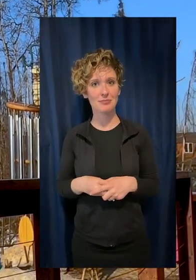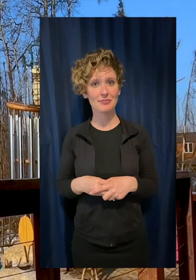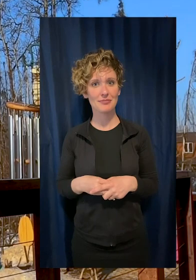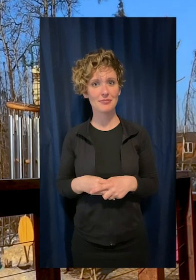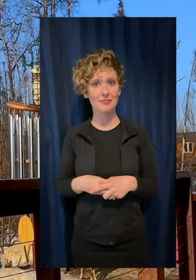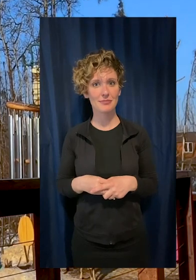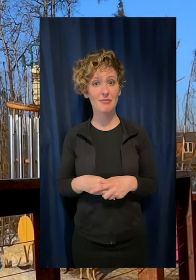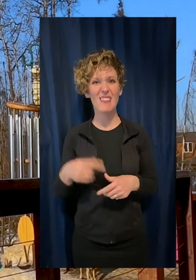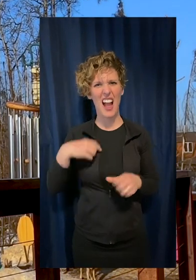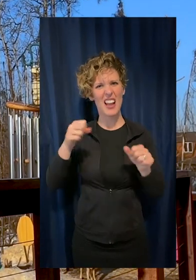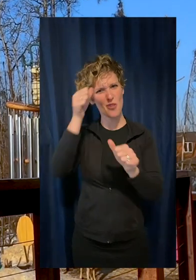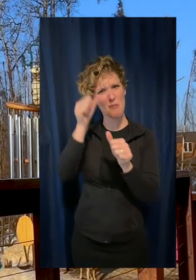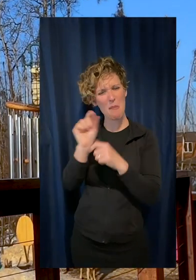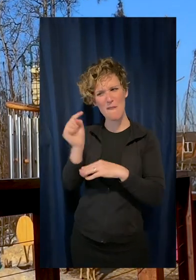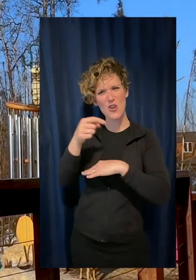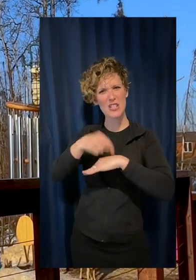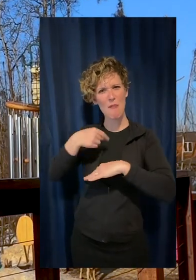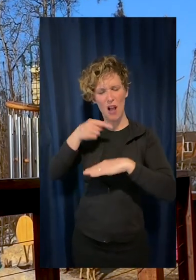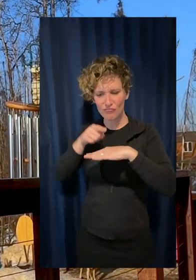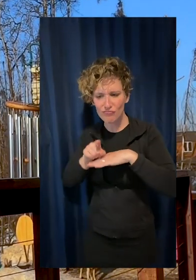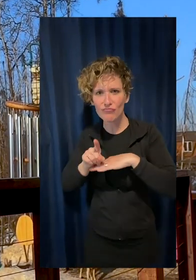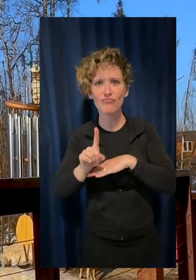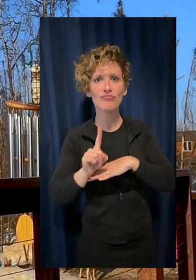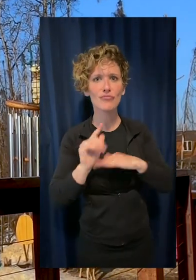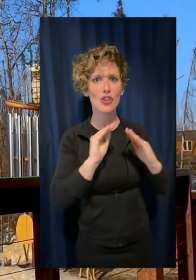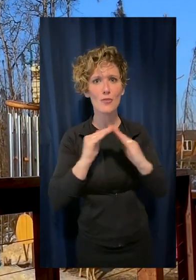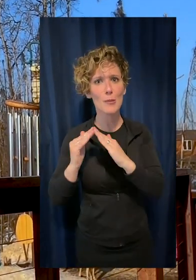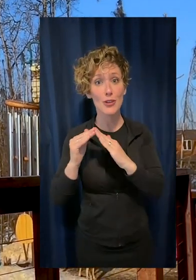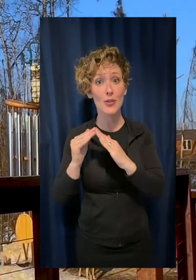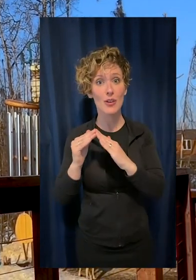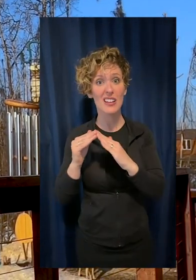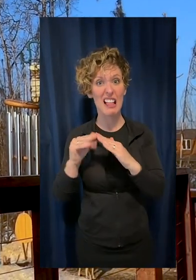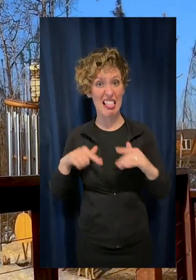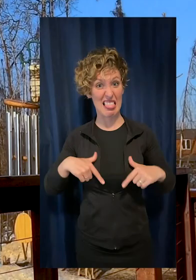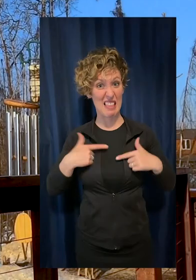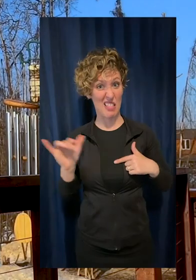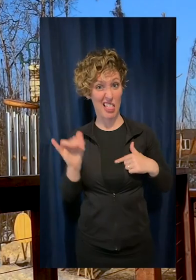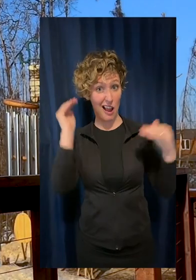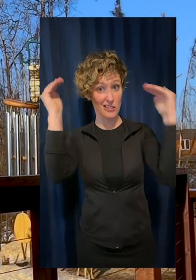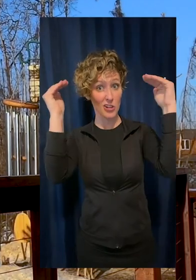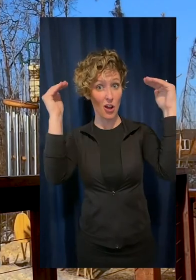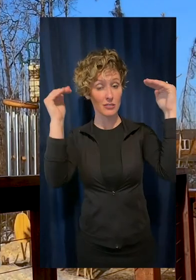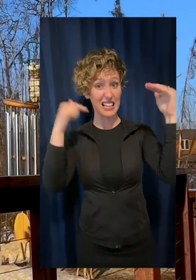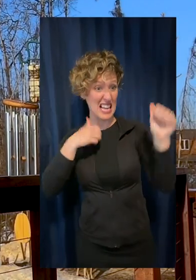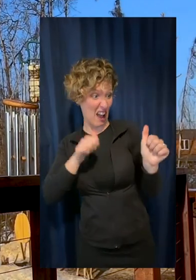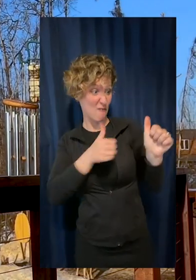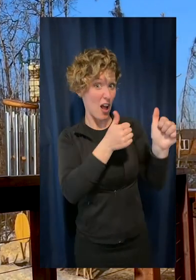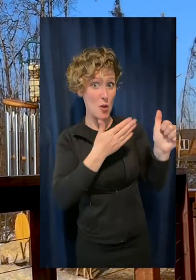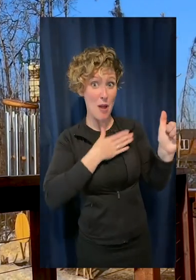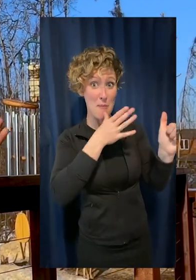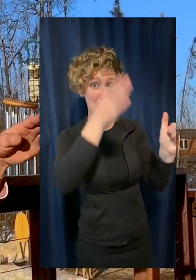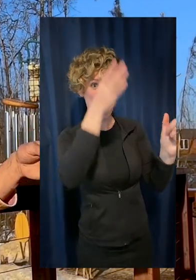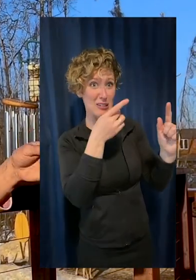into the community with my own adult choices. Didn't follow exactly where my parents thought I wanted to go,